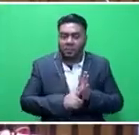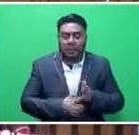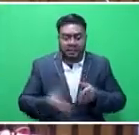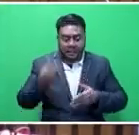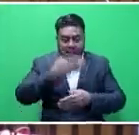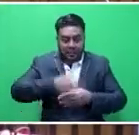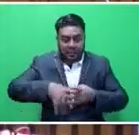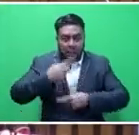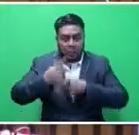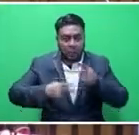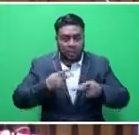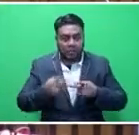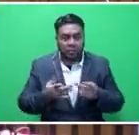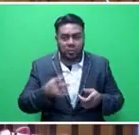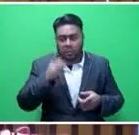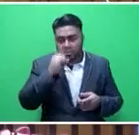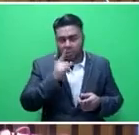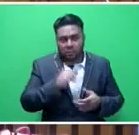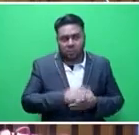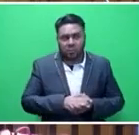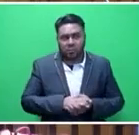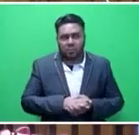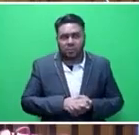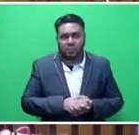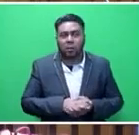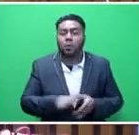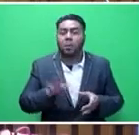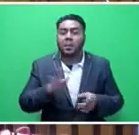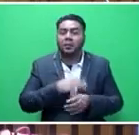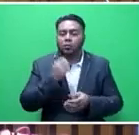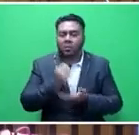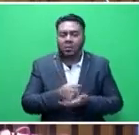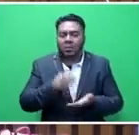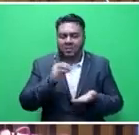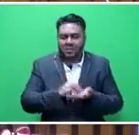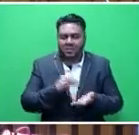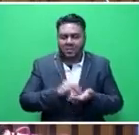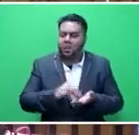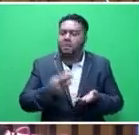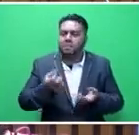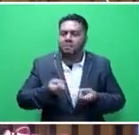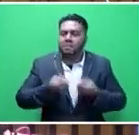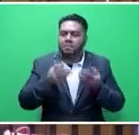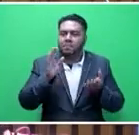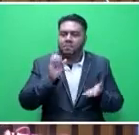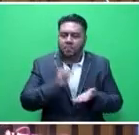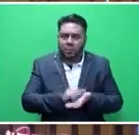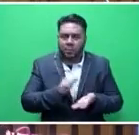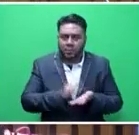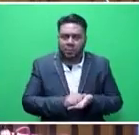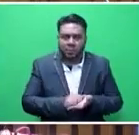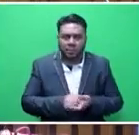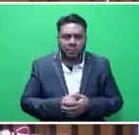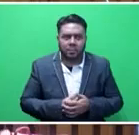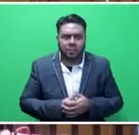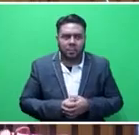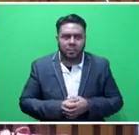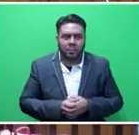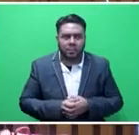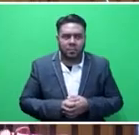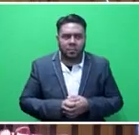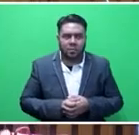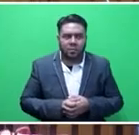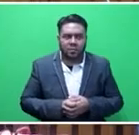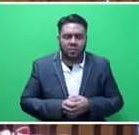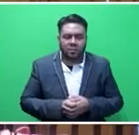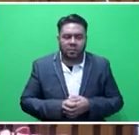processes to be able to, Mr. Speaker, sir, make sure that the services are in fact delivered properly and a lot more efficiently. Mr. Speaker, sir,